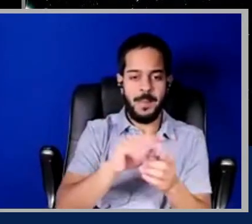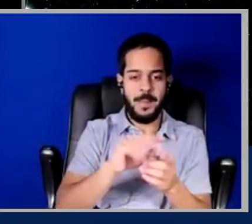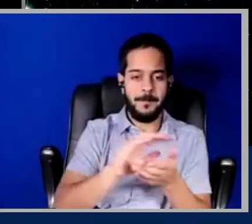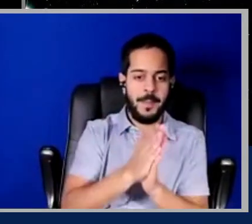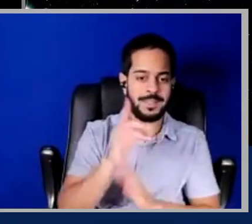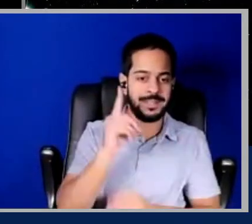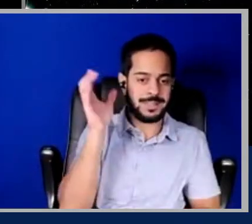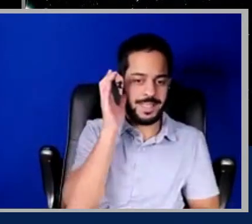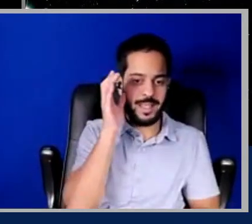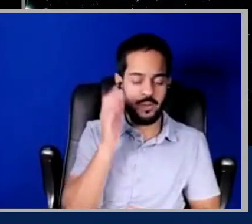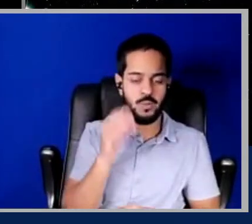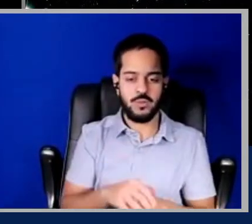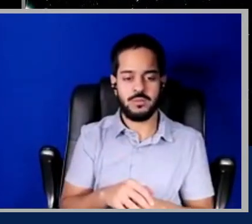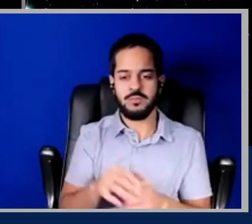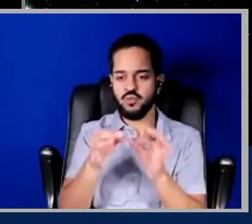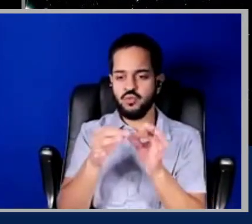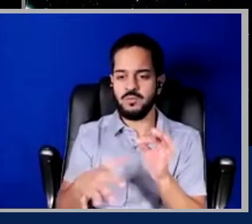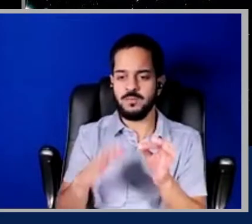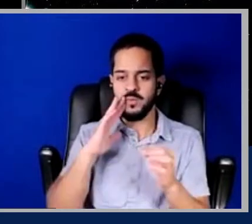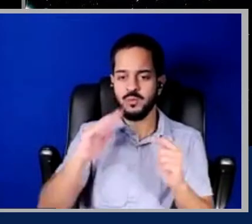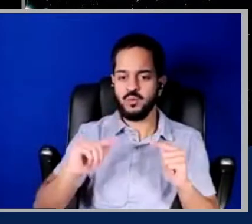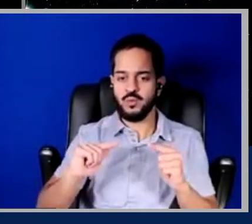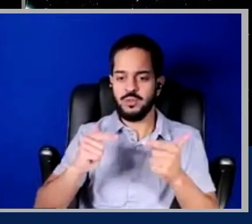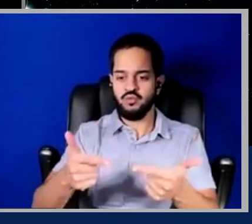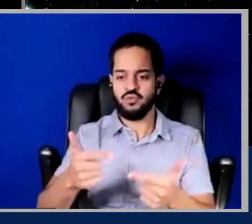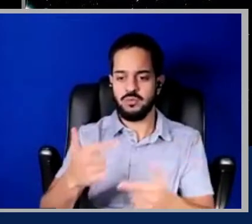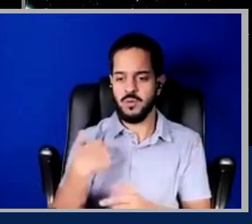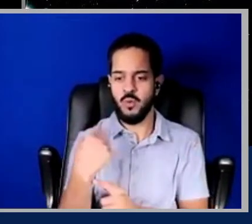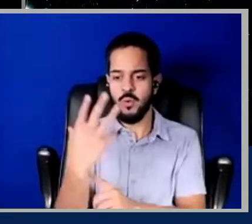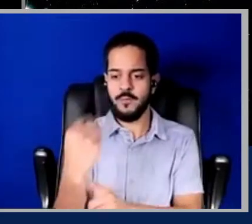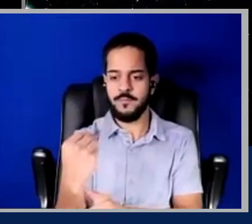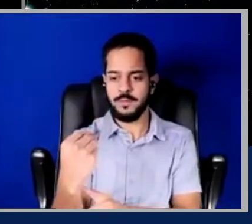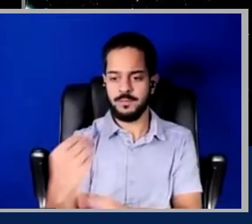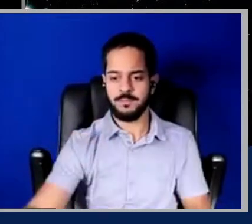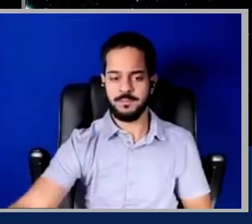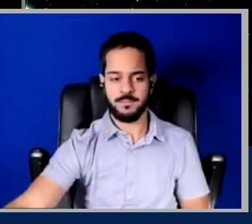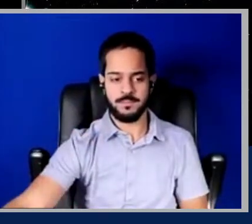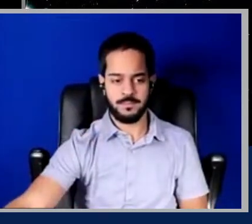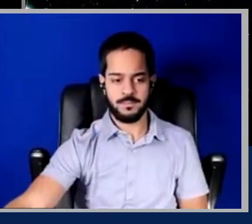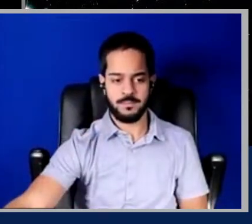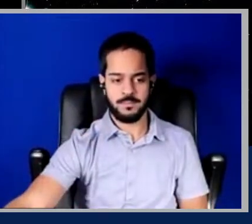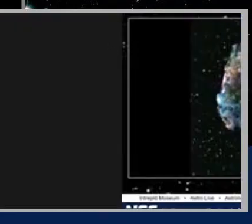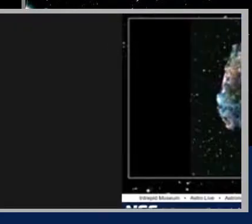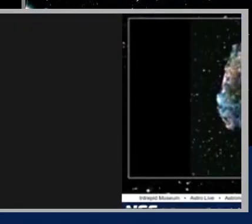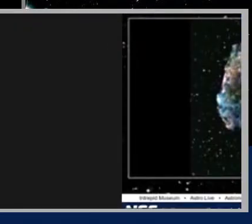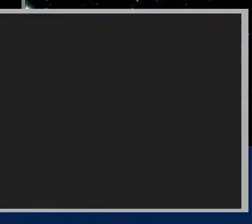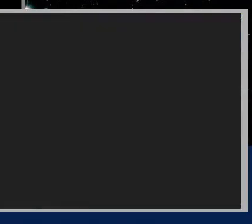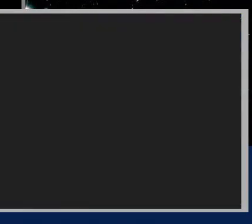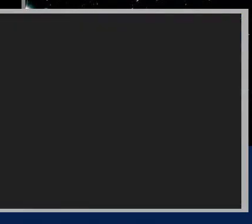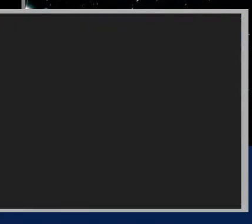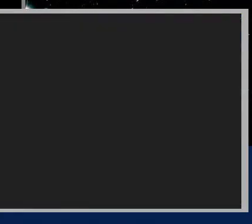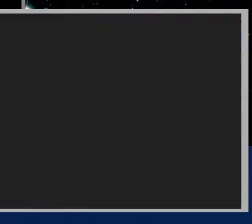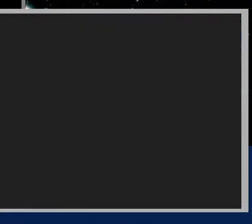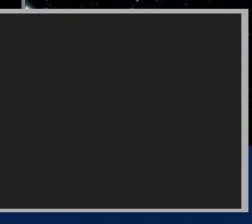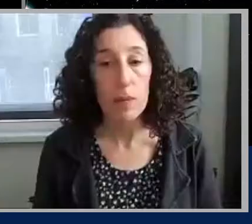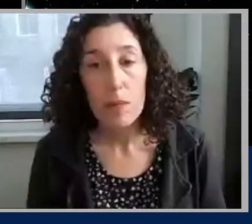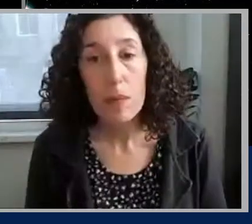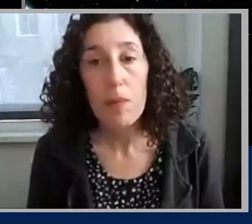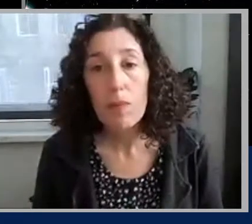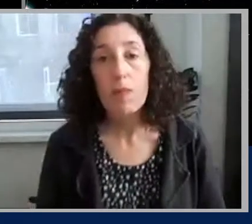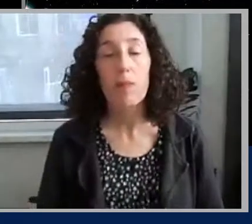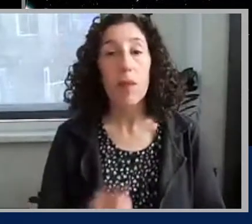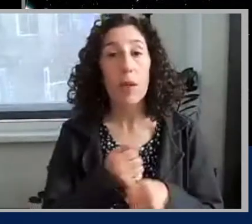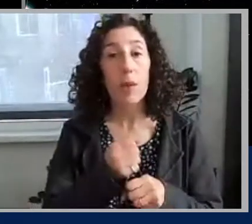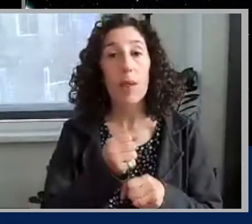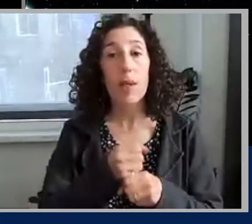it streams down to us in the form of binary code. We unpack that binary code and then we create a table, and eventually we might create, say, an